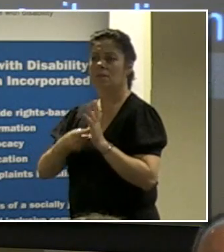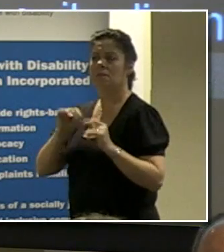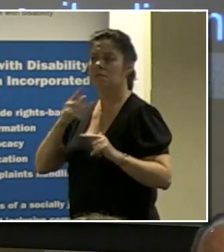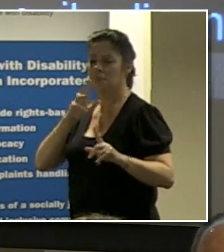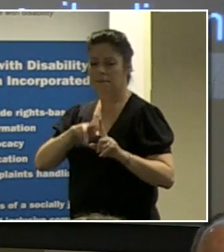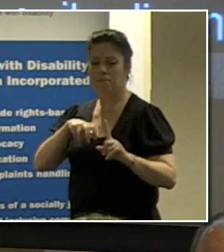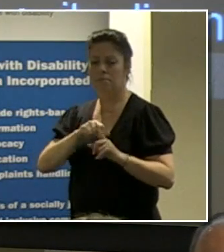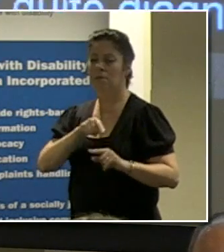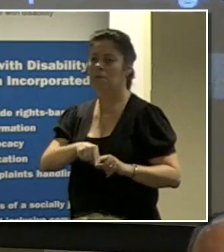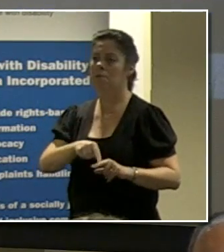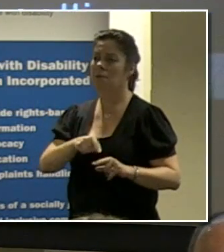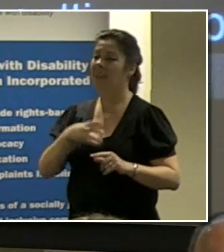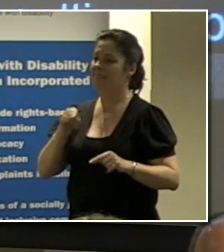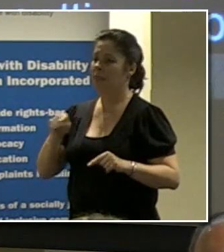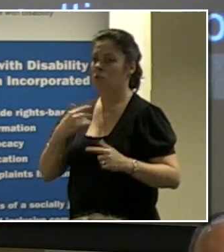therapy.